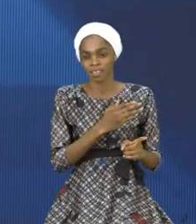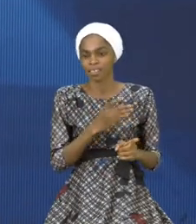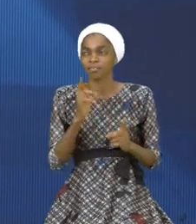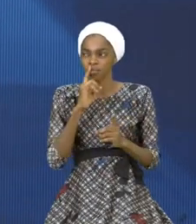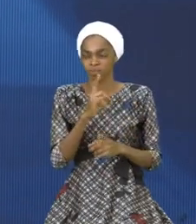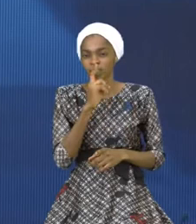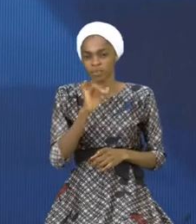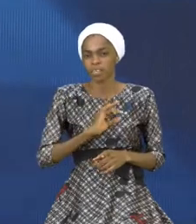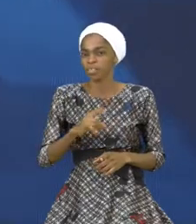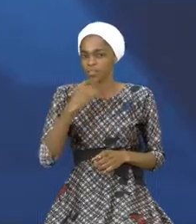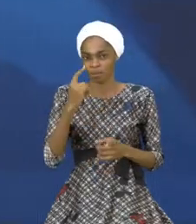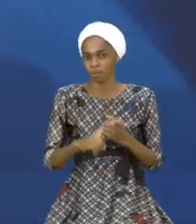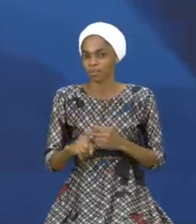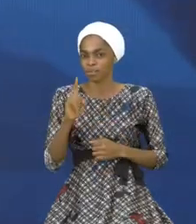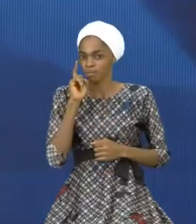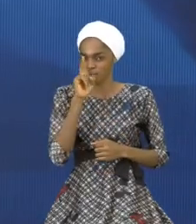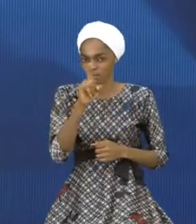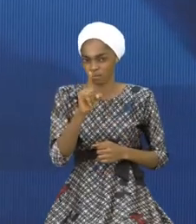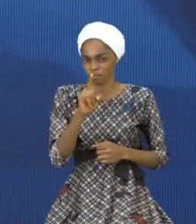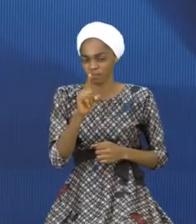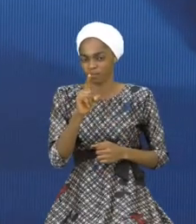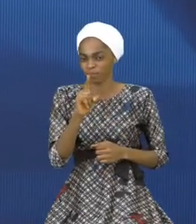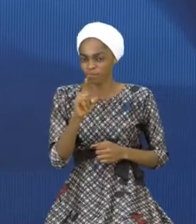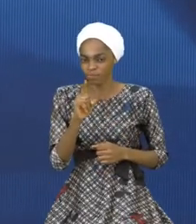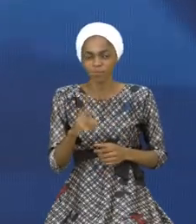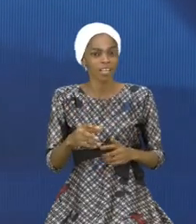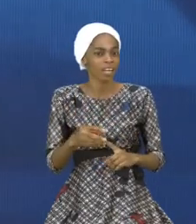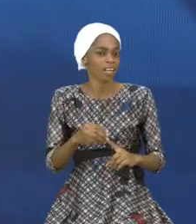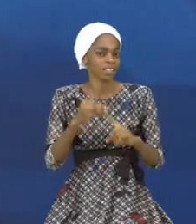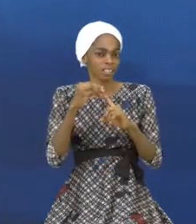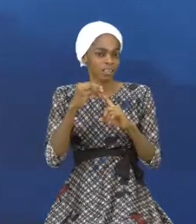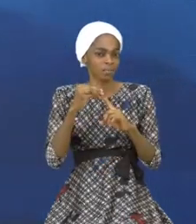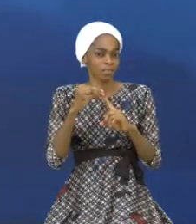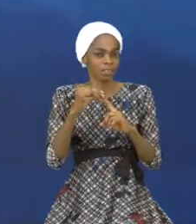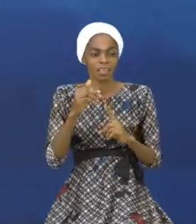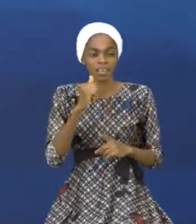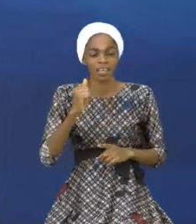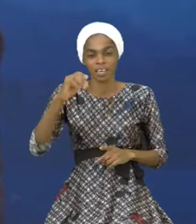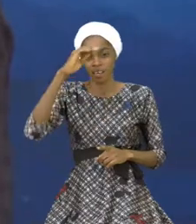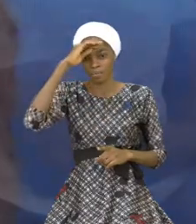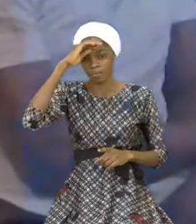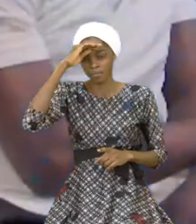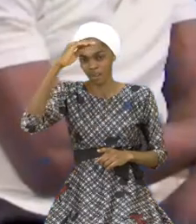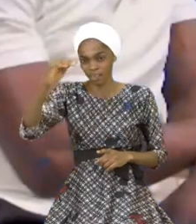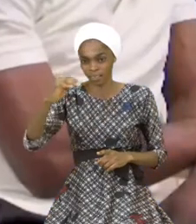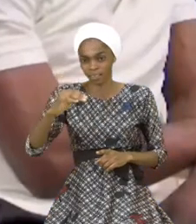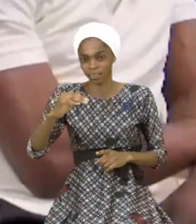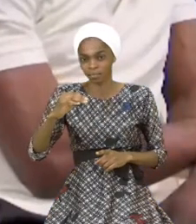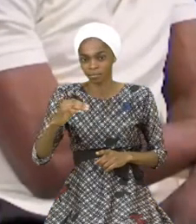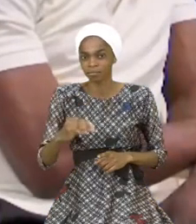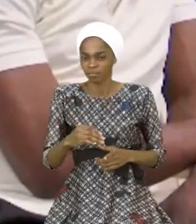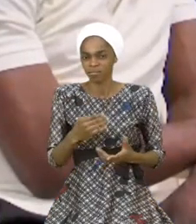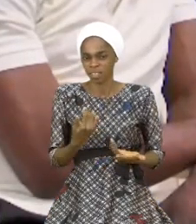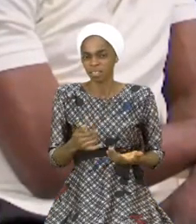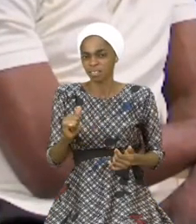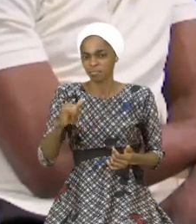verily, verily, I say unto thee, except a man, of course, a